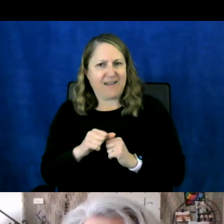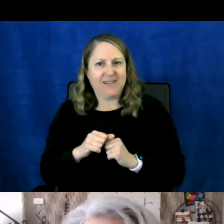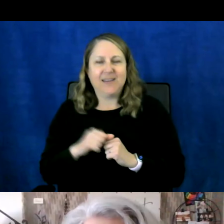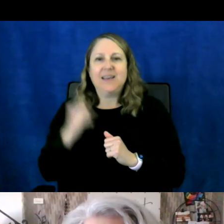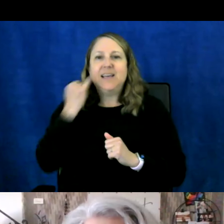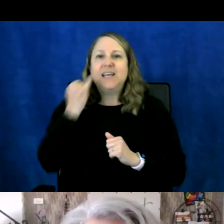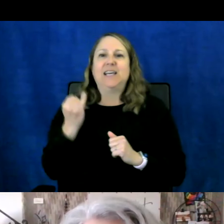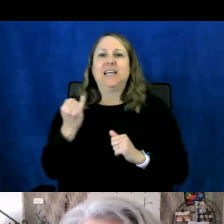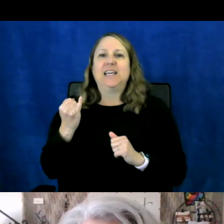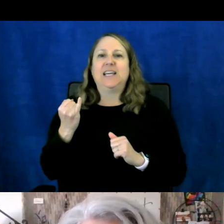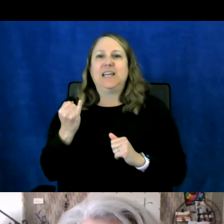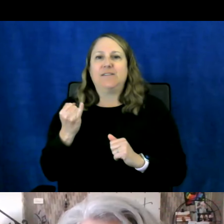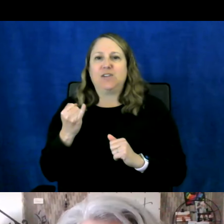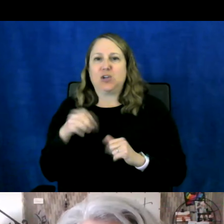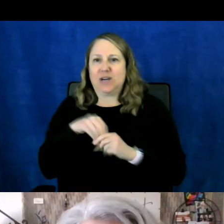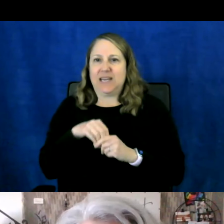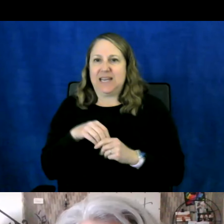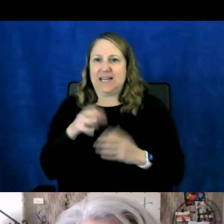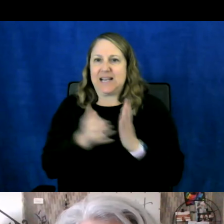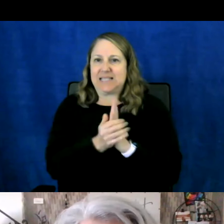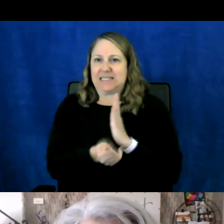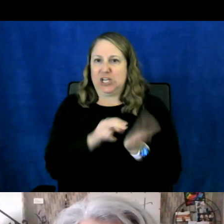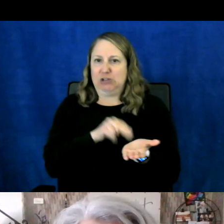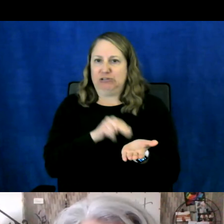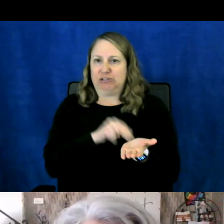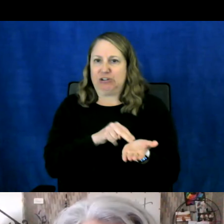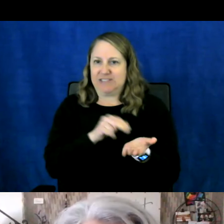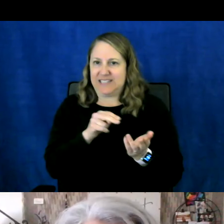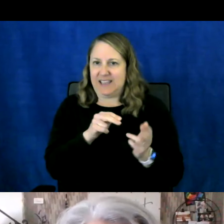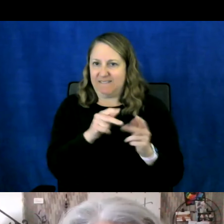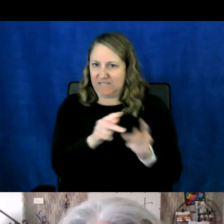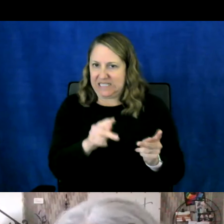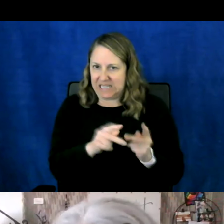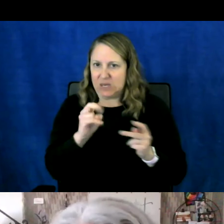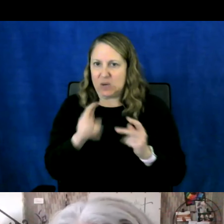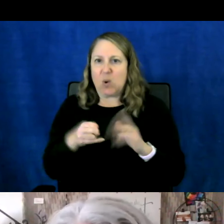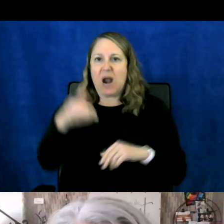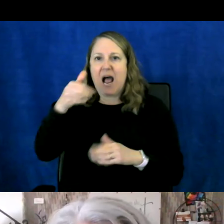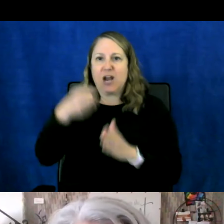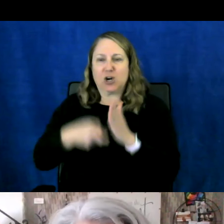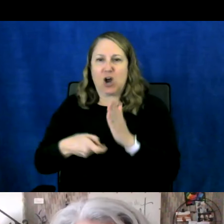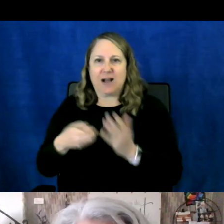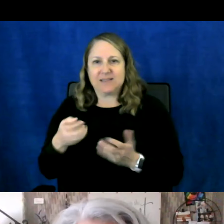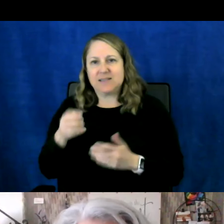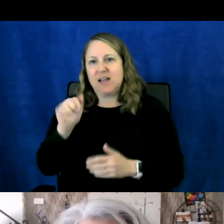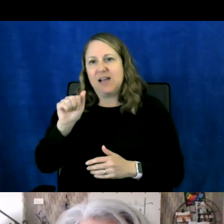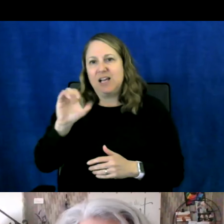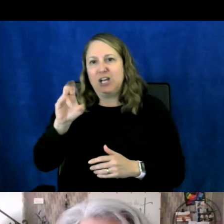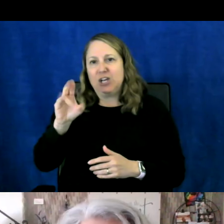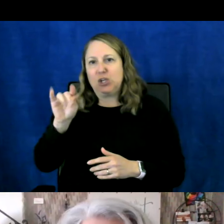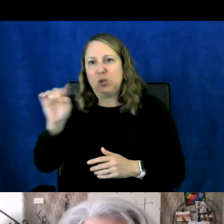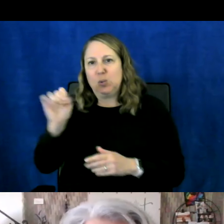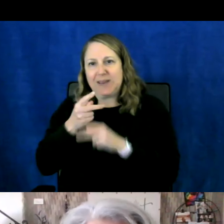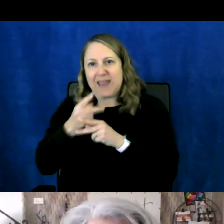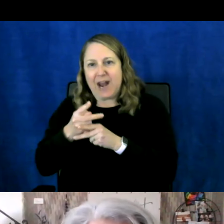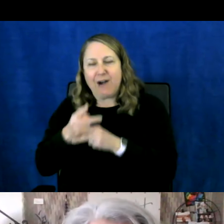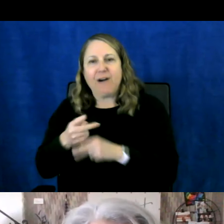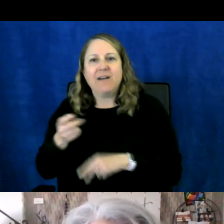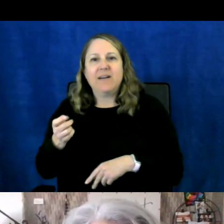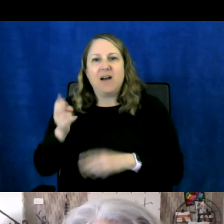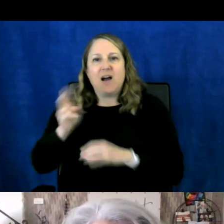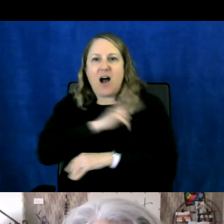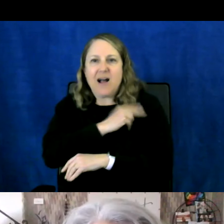are in a skilled nursing facility or higher cost setting, it can be an acute care facility,